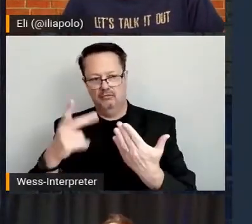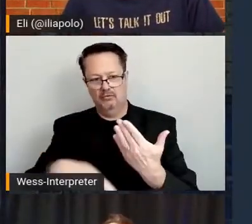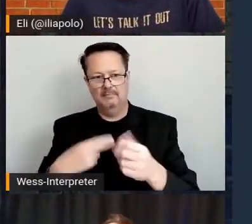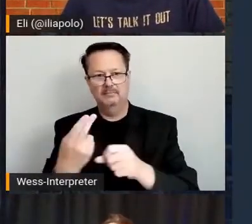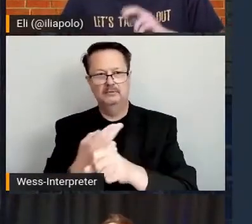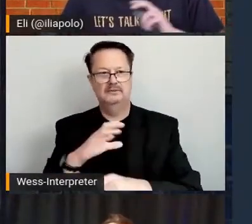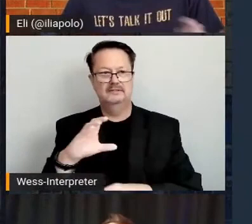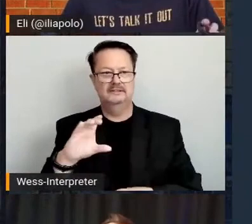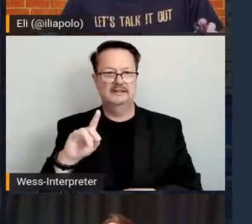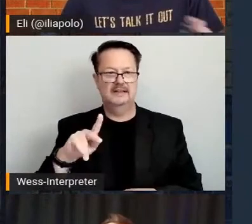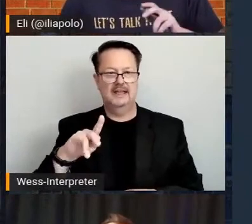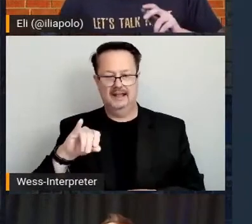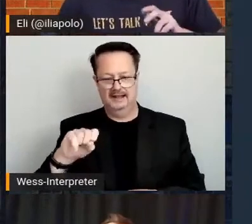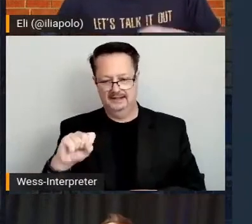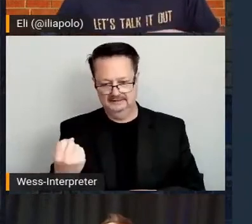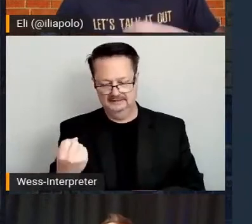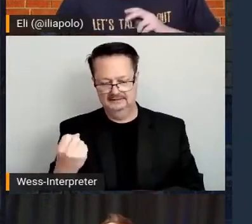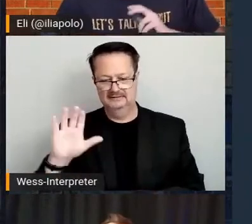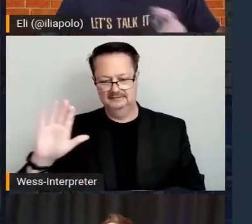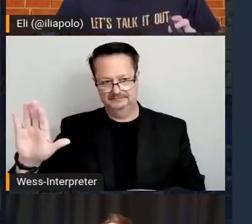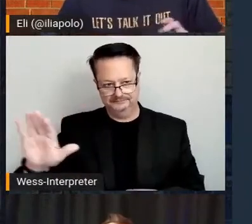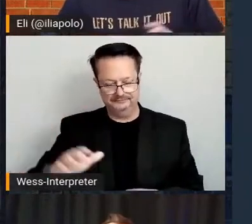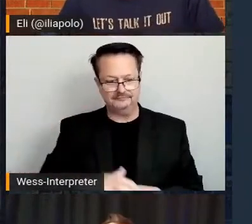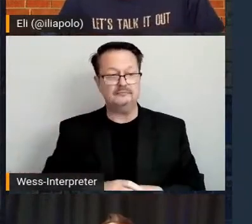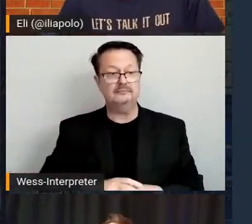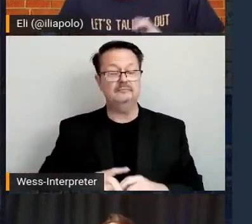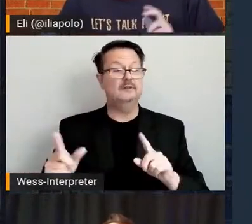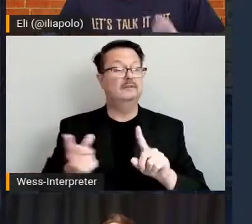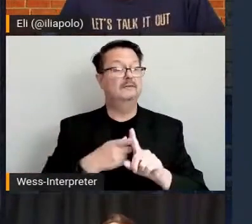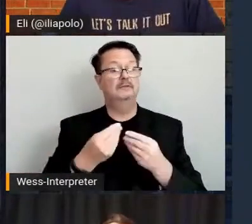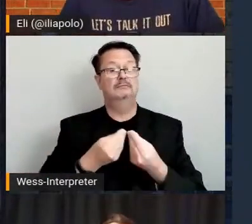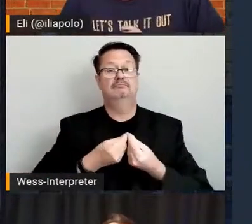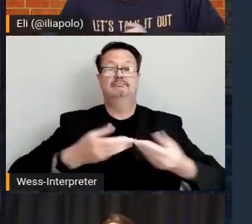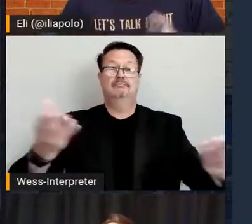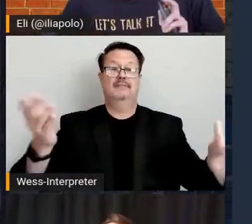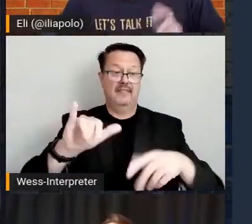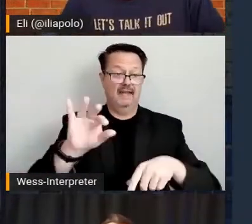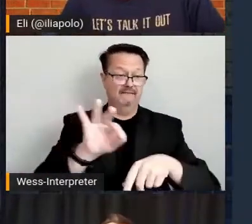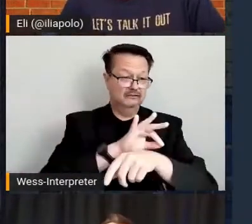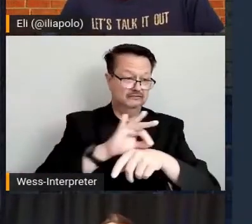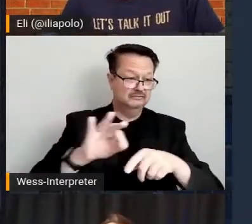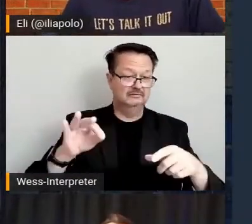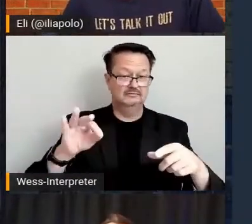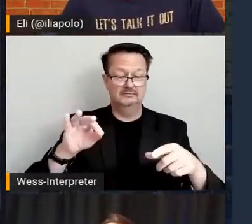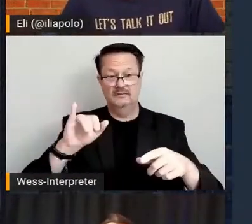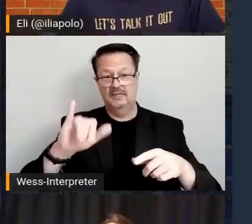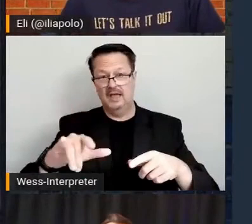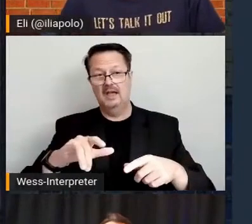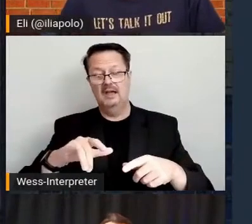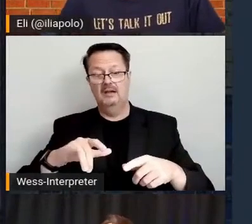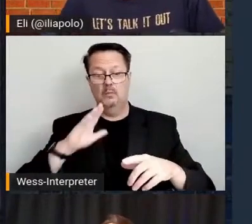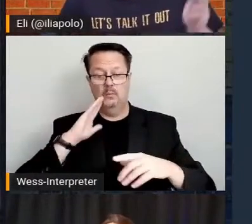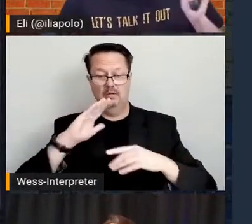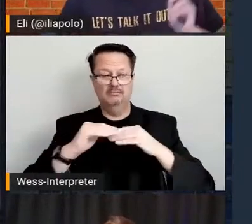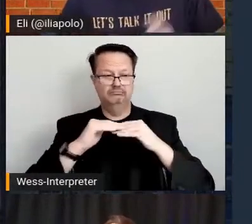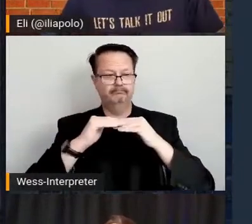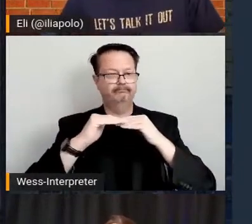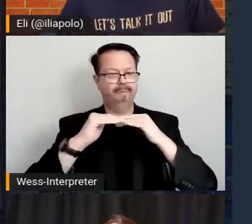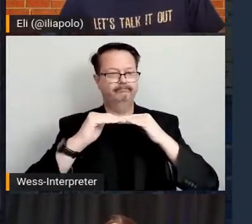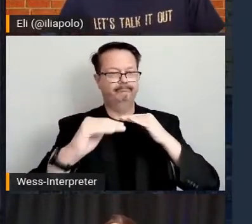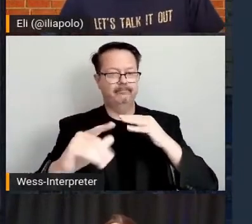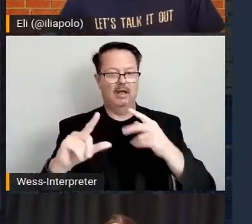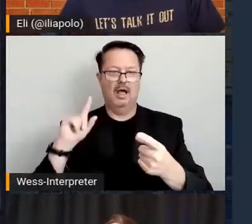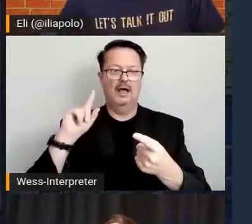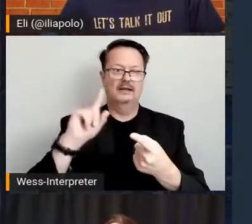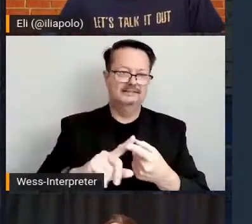API. So starting with this release, all of this functionality and API will remain stable, at least until the